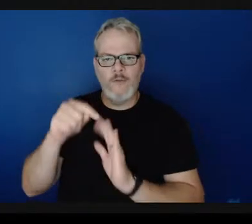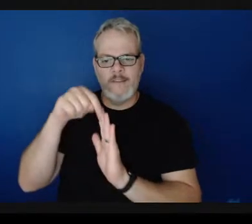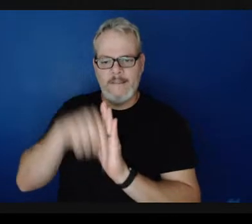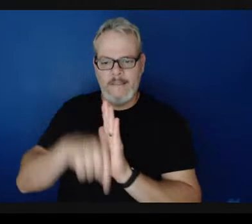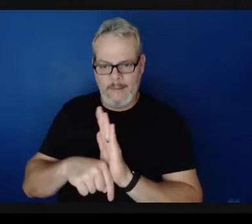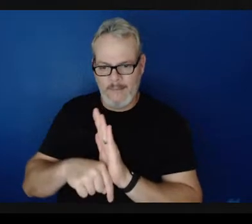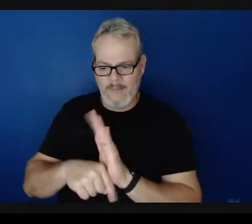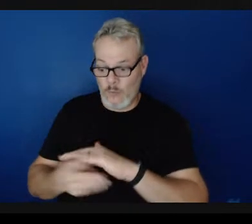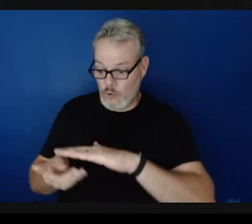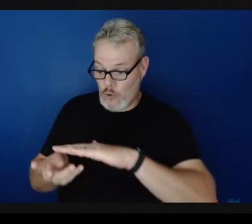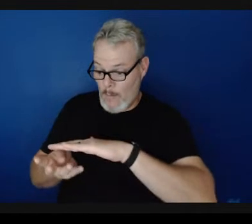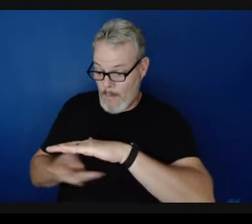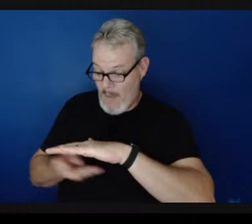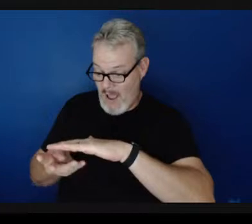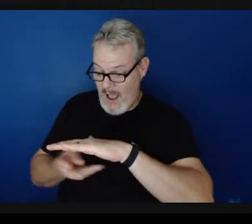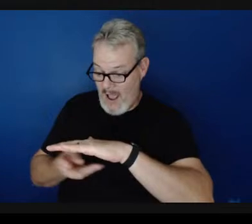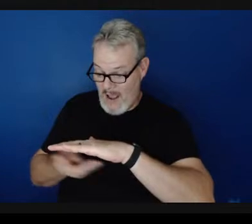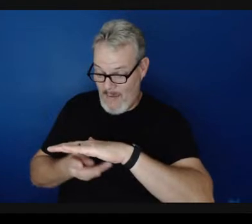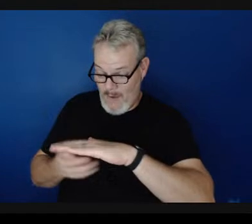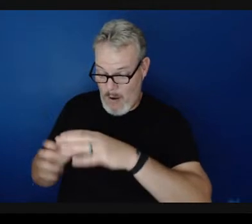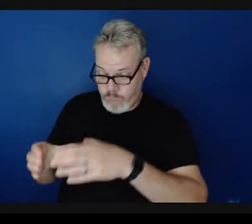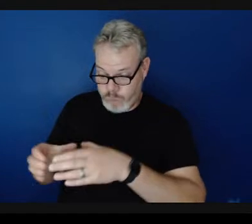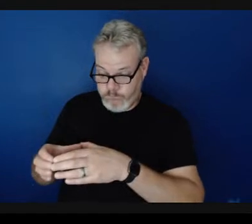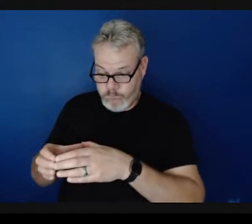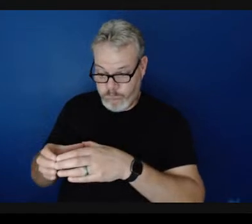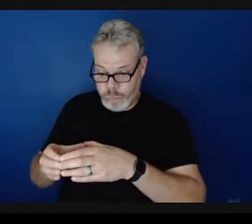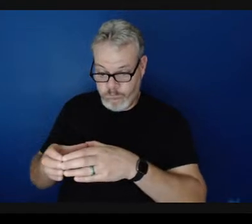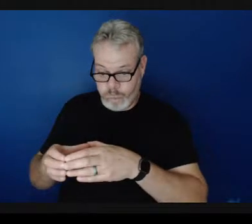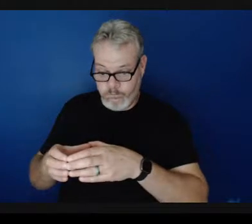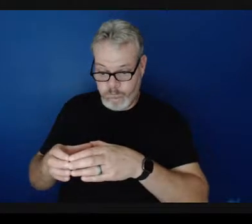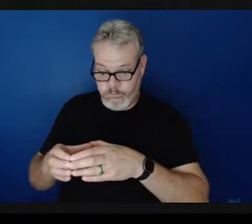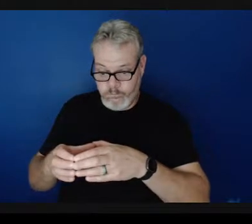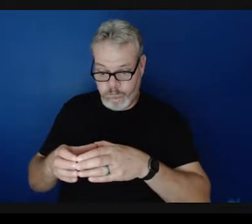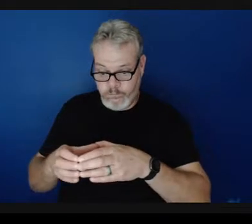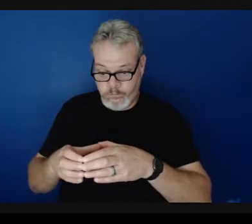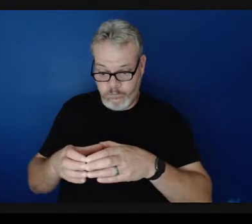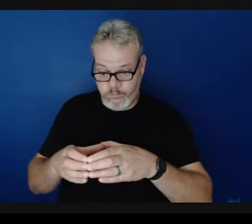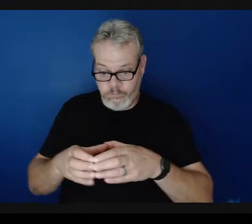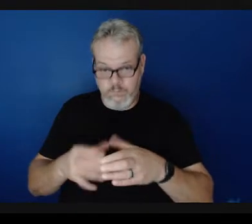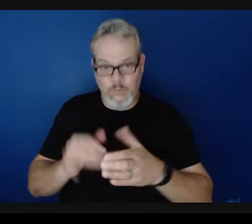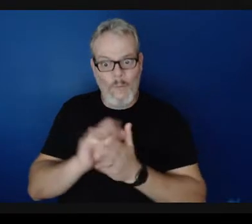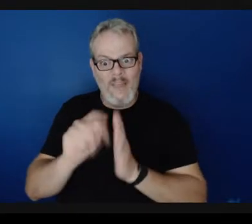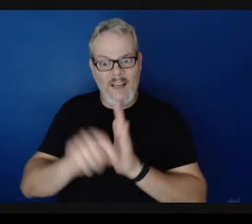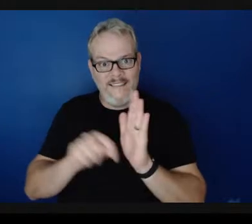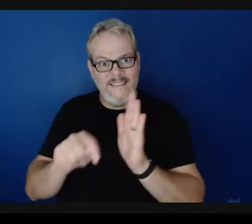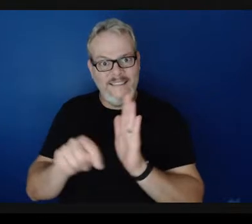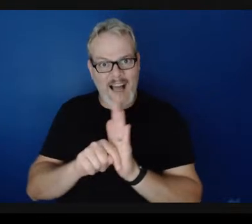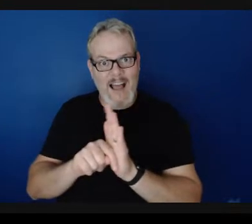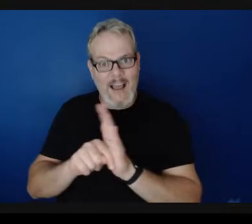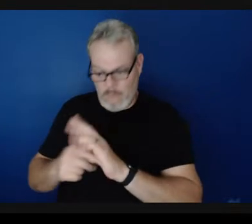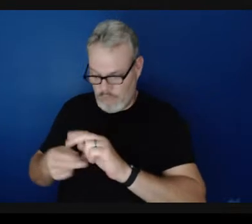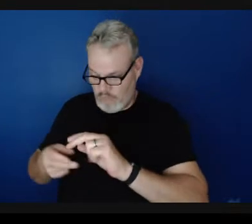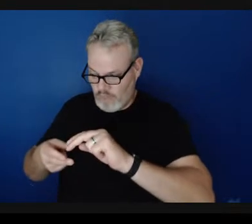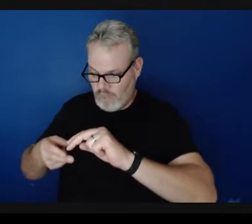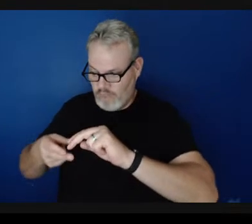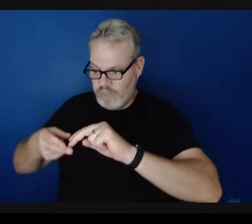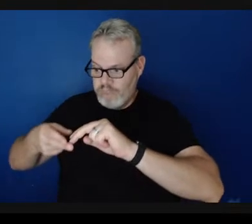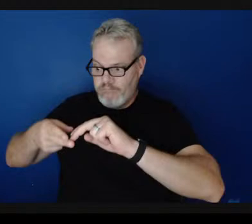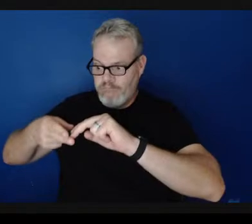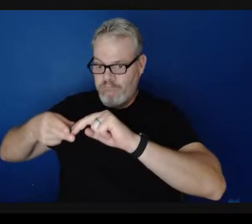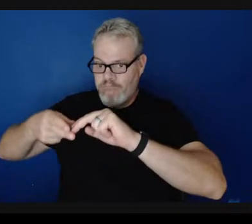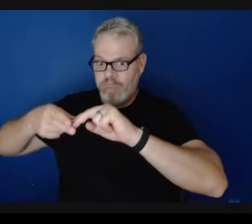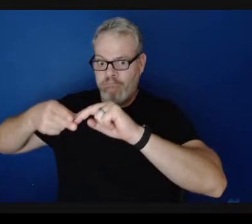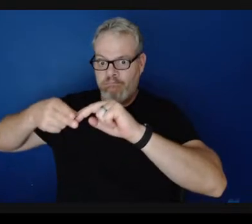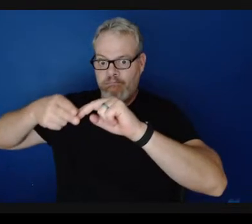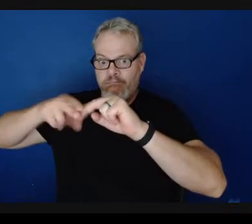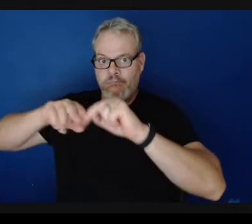magma moving from that time, 2002 to 2005, upwards, possibly into this 13 and